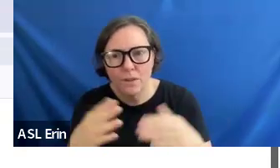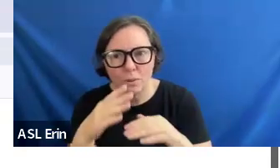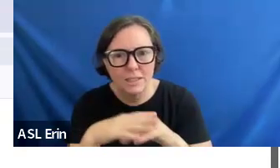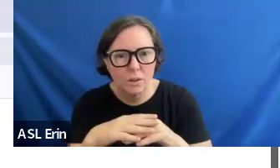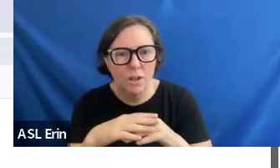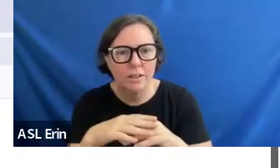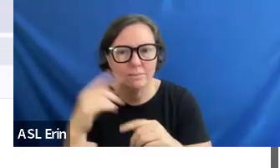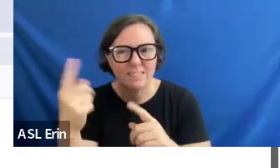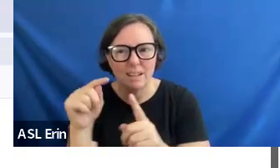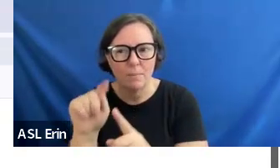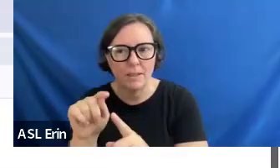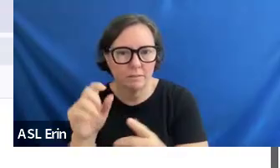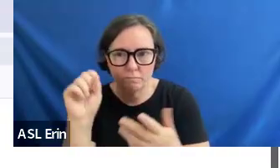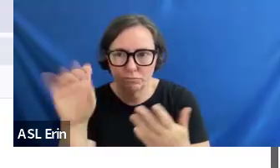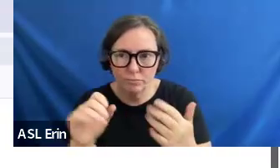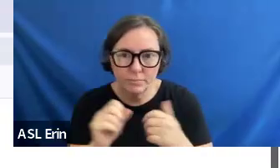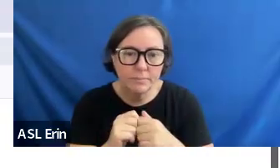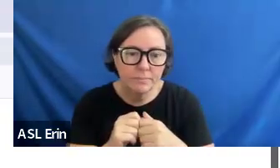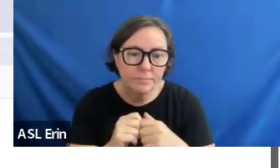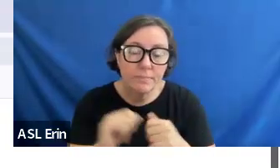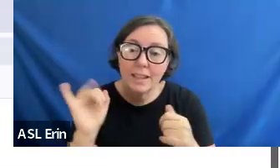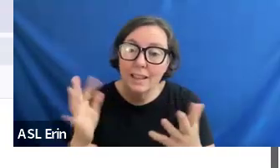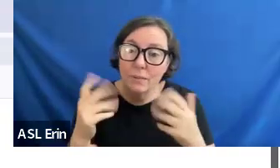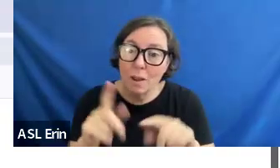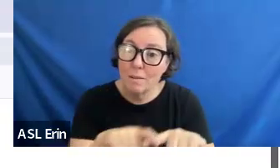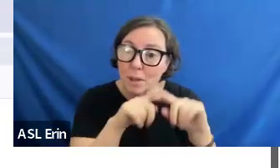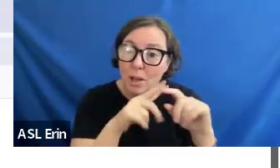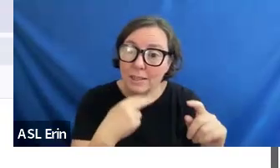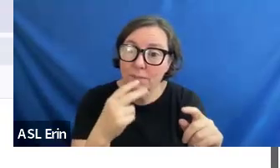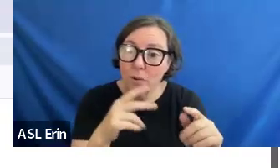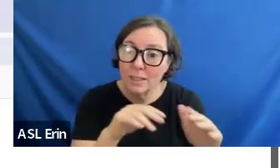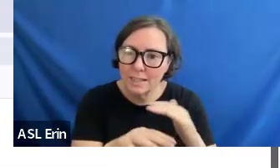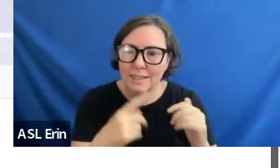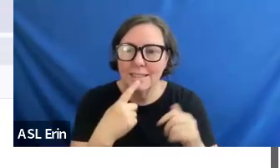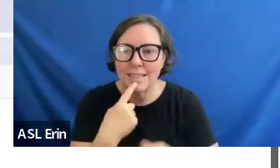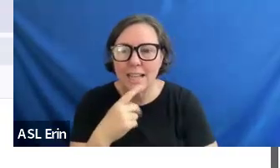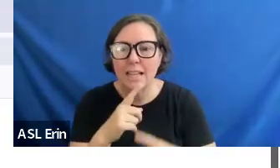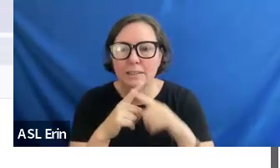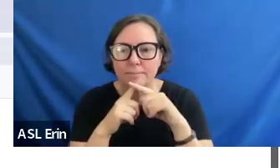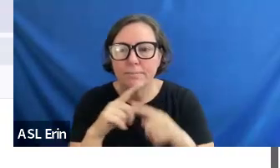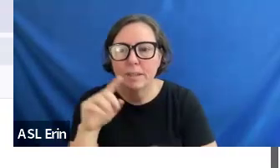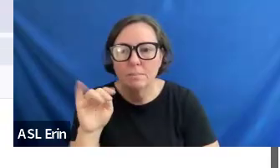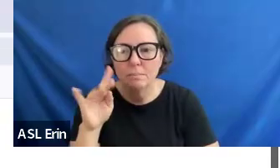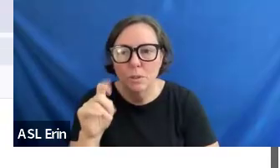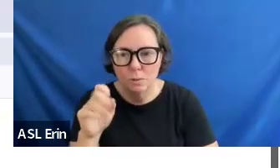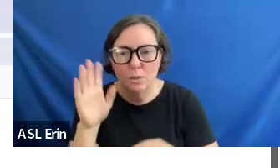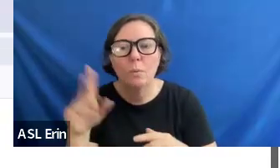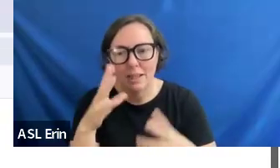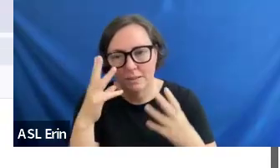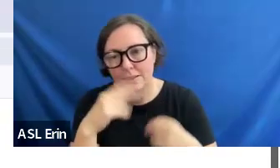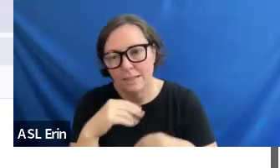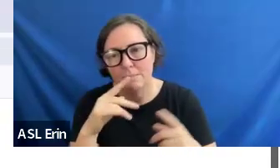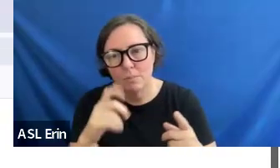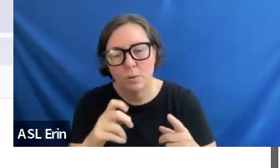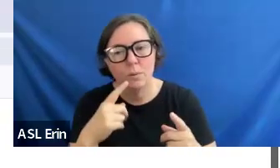item. Want to pause voice access? Simply say mute and voice access will go into sleep mode. Say voice